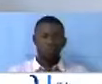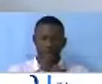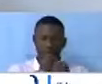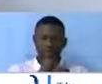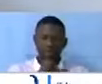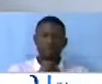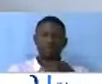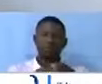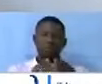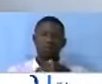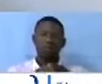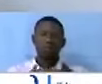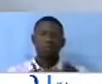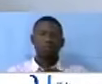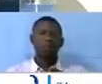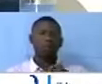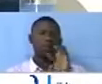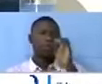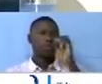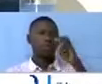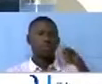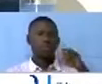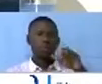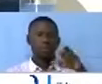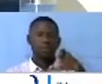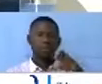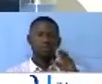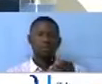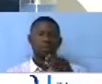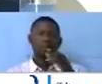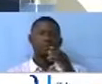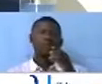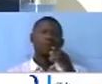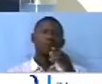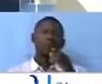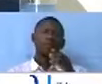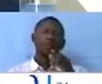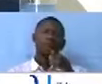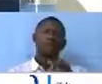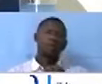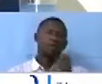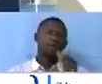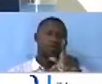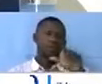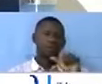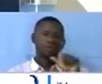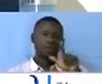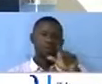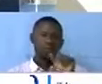Omar Dabo. And Lalo Jaite. And Lalo Jaite. And Dumo Sao. And Dumo Sao. Yes. And Yabo.